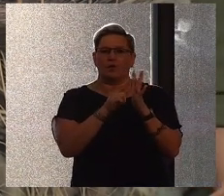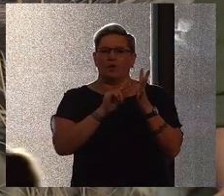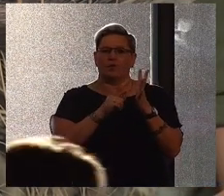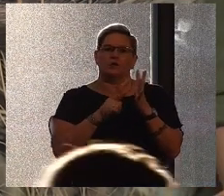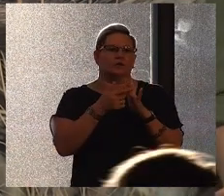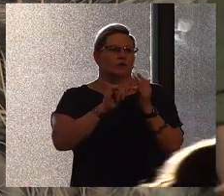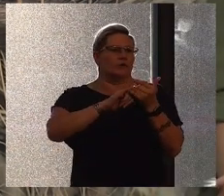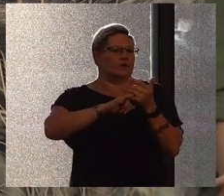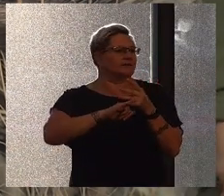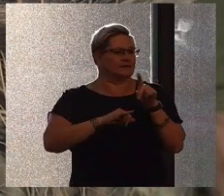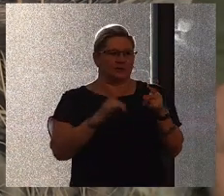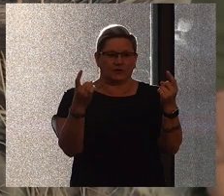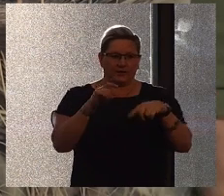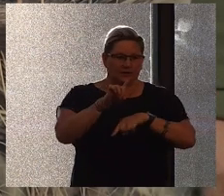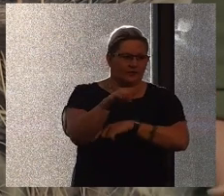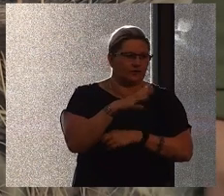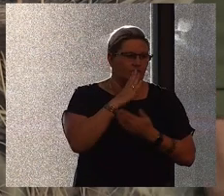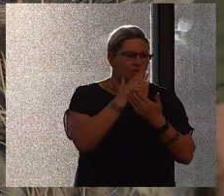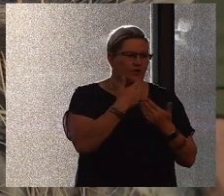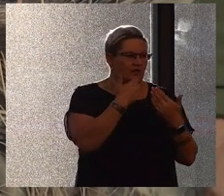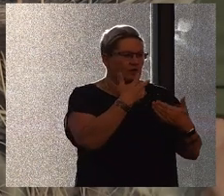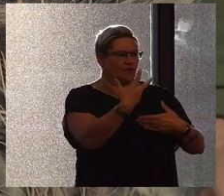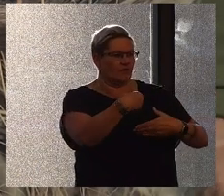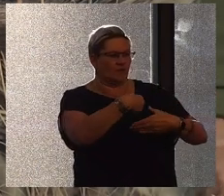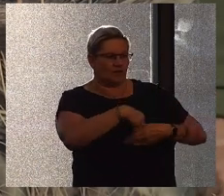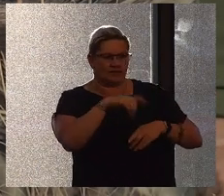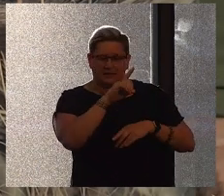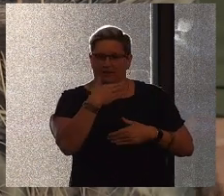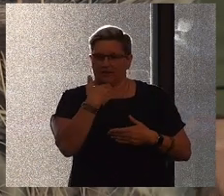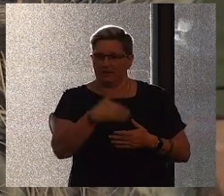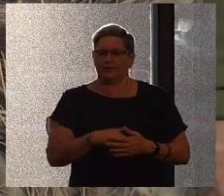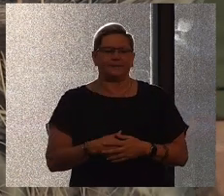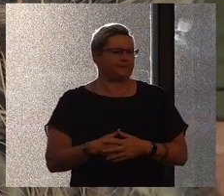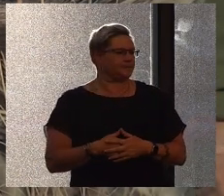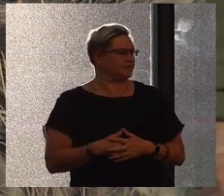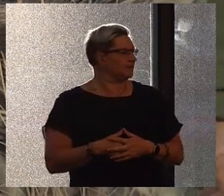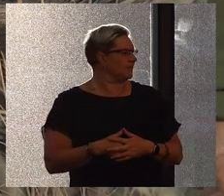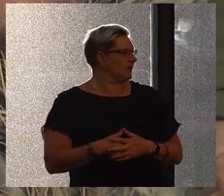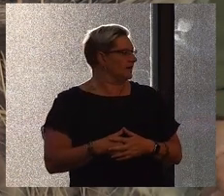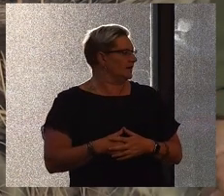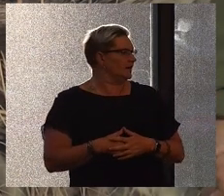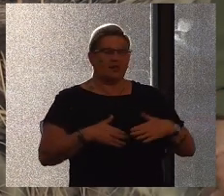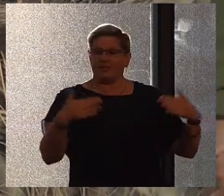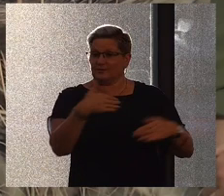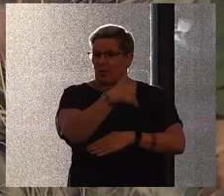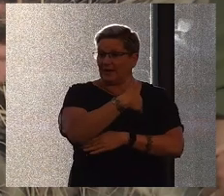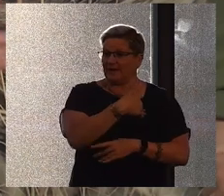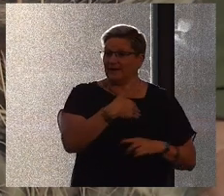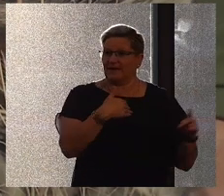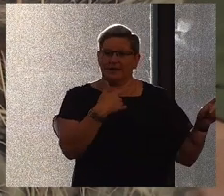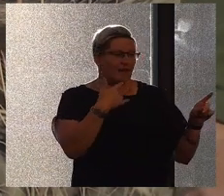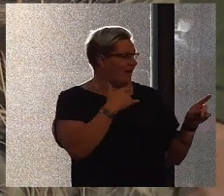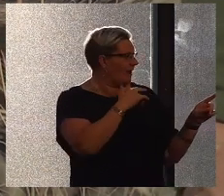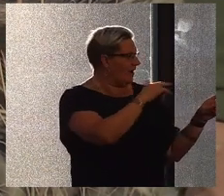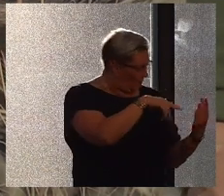and for taking part in these important celebrations. This morning, and I'm already taking on